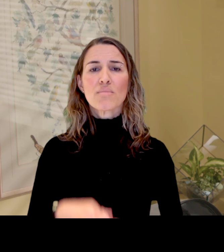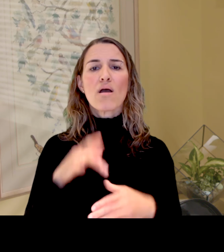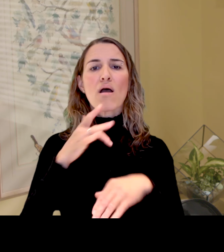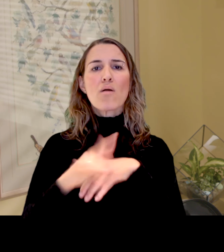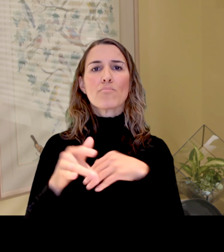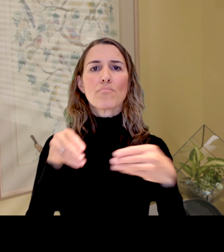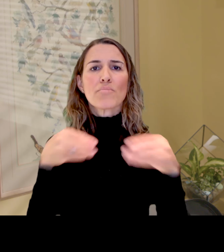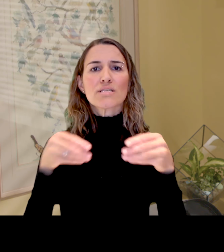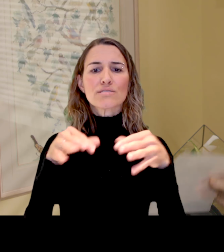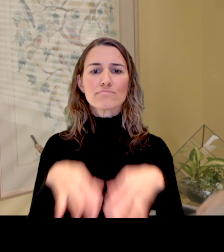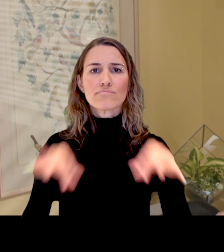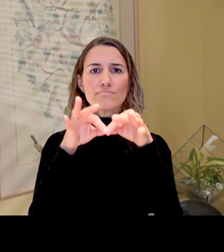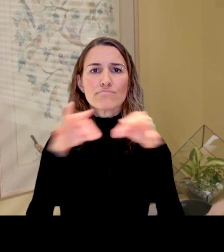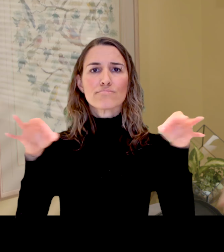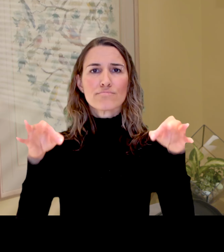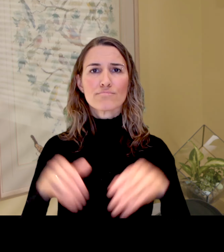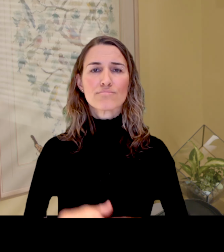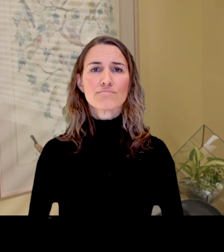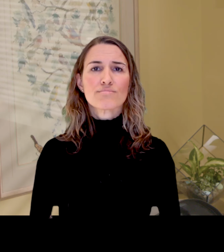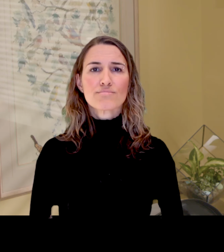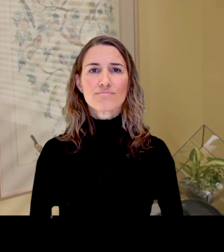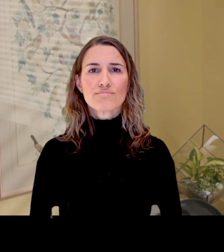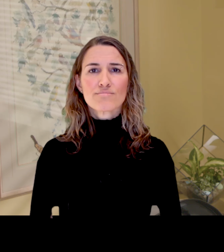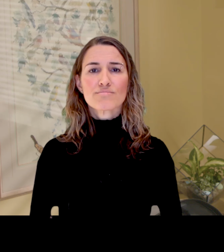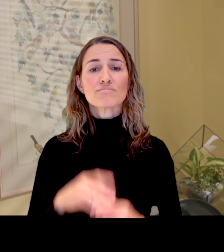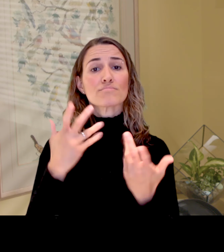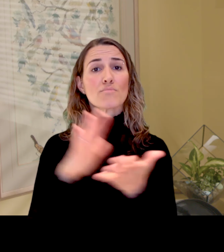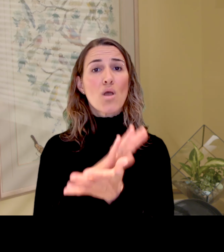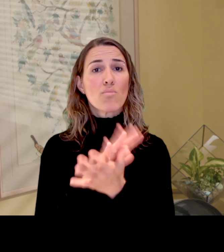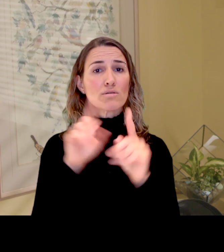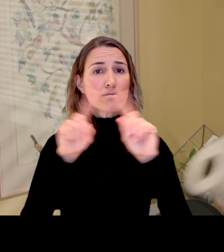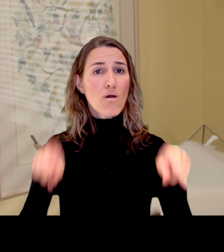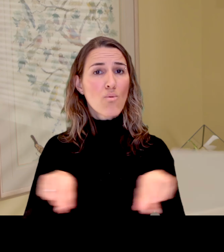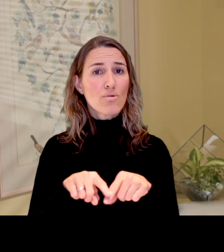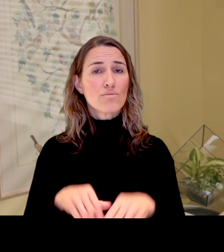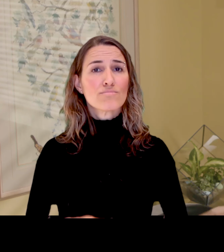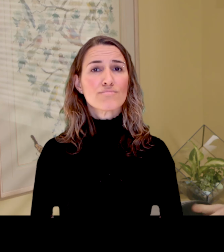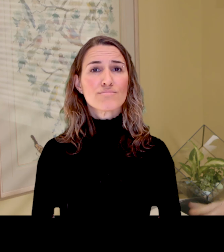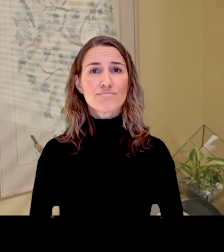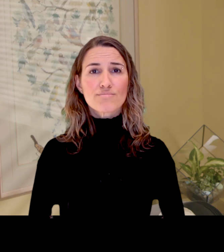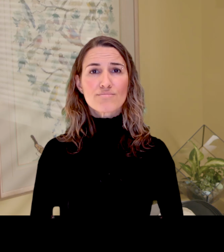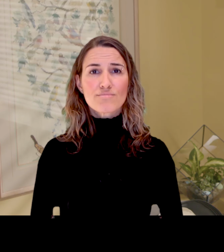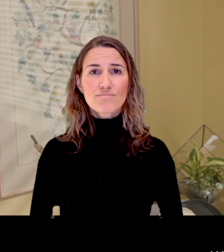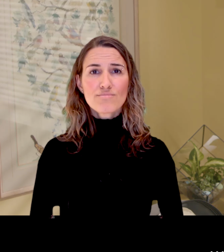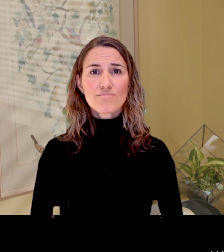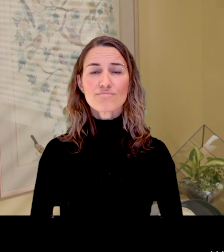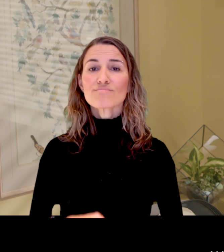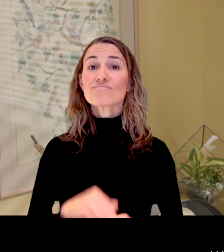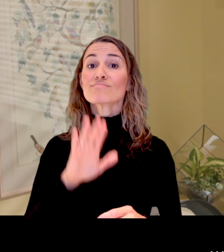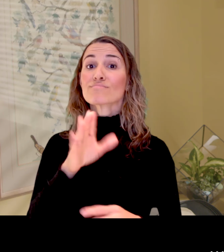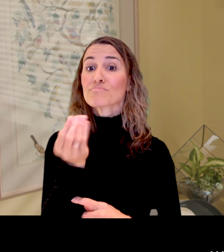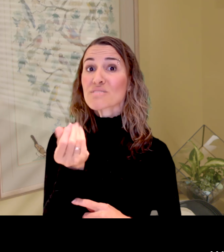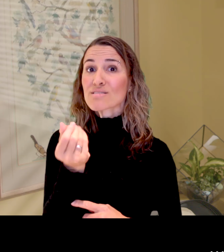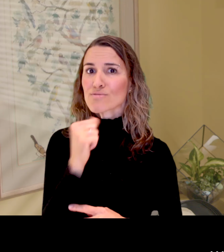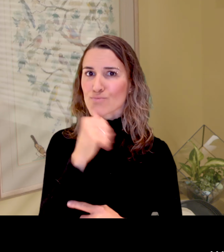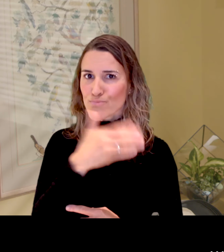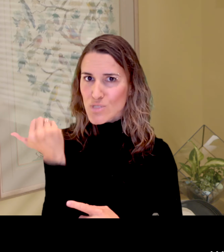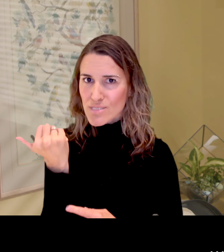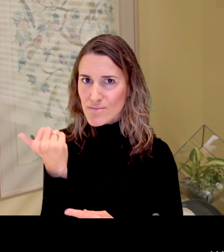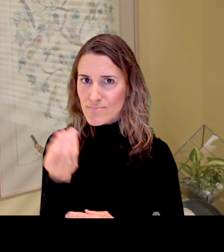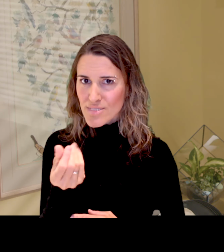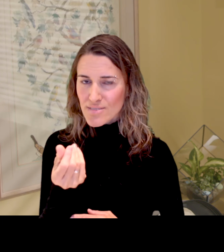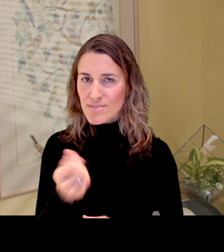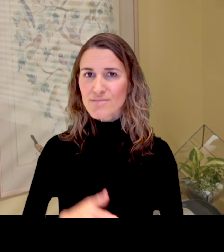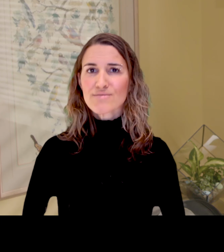an empty plastic bag, some paper towel, and don't forget some